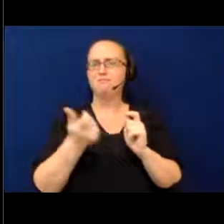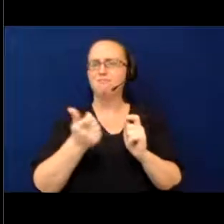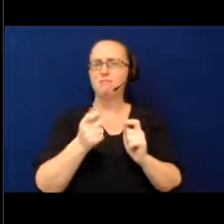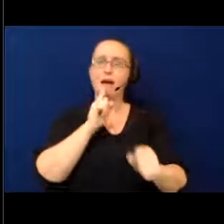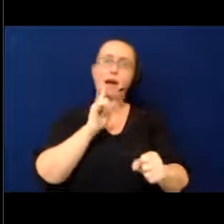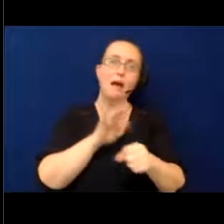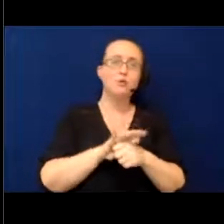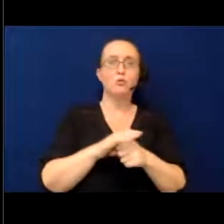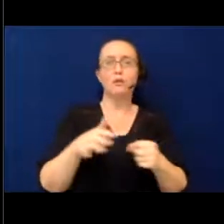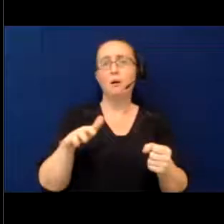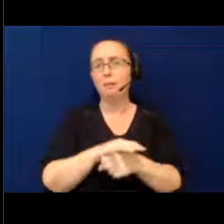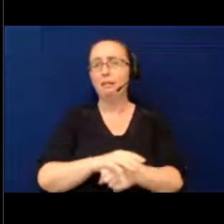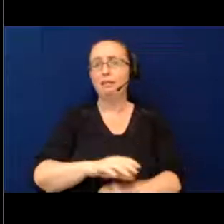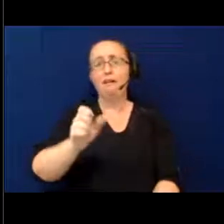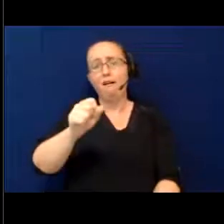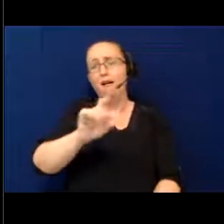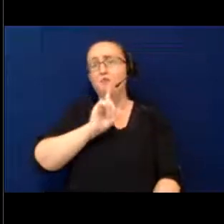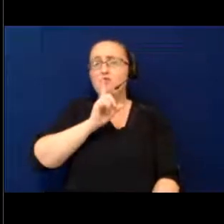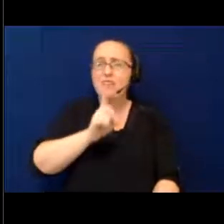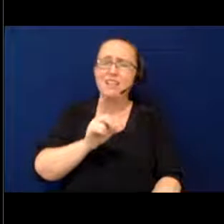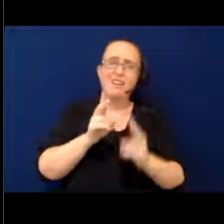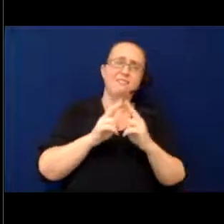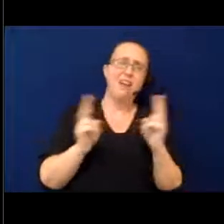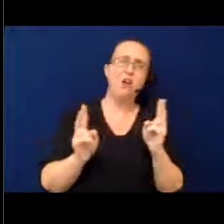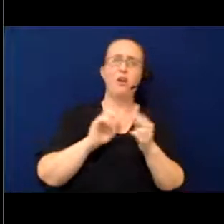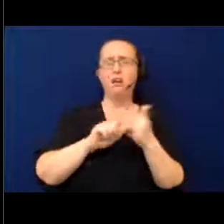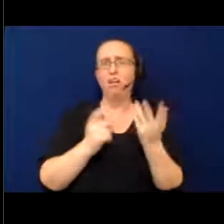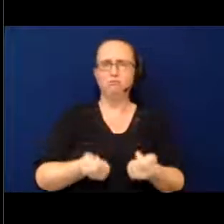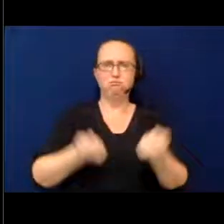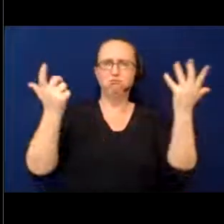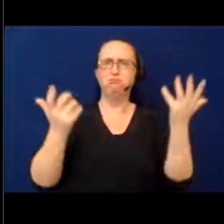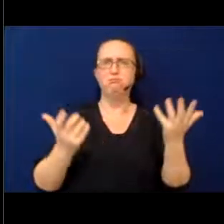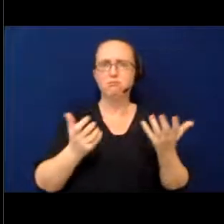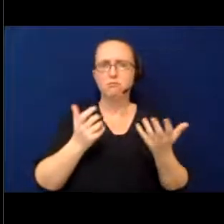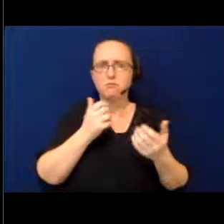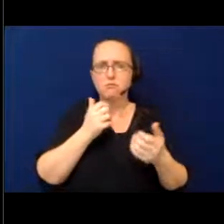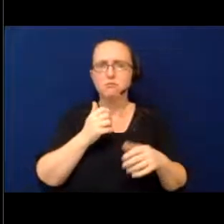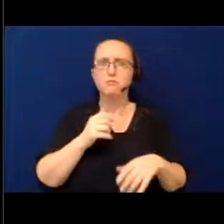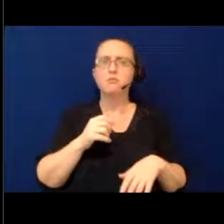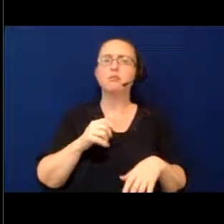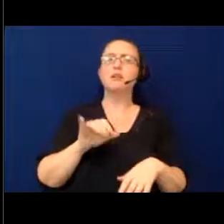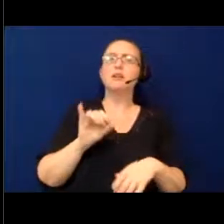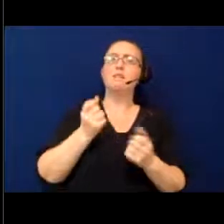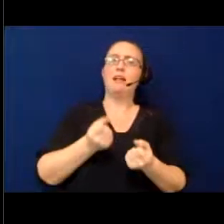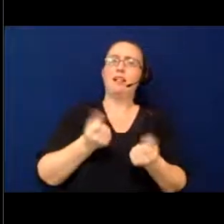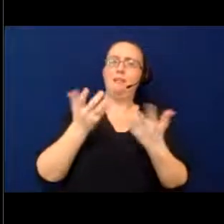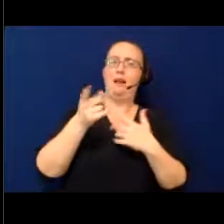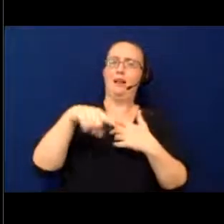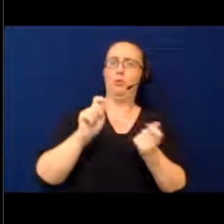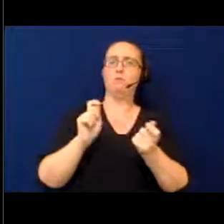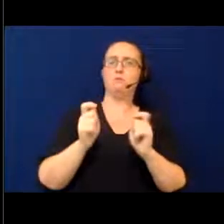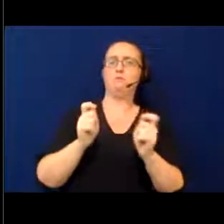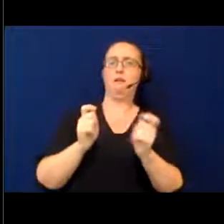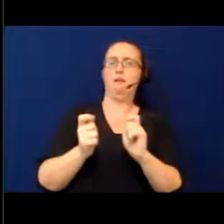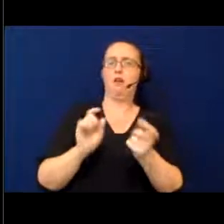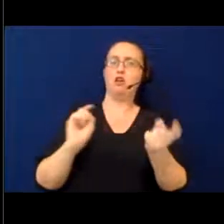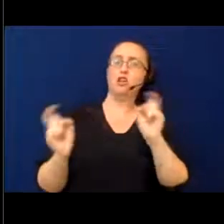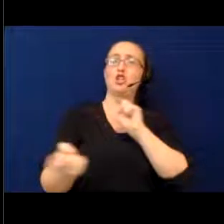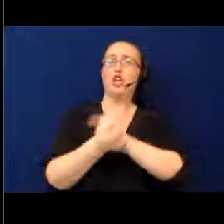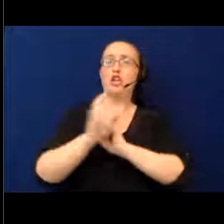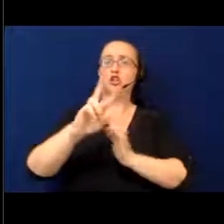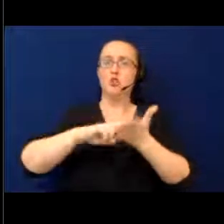completely, totally, really, very. If eliminating the modifier changes your meaning, then pick